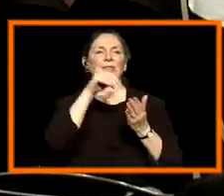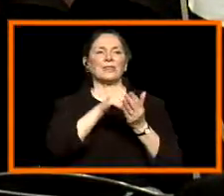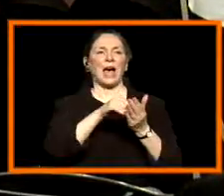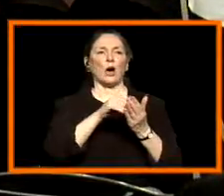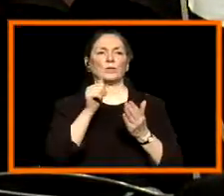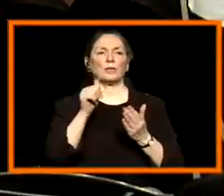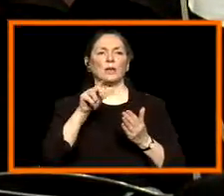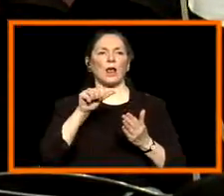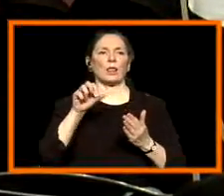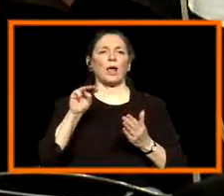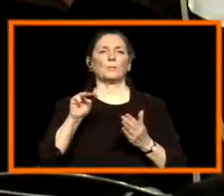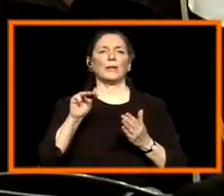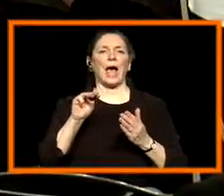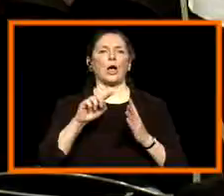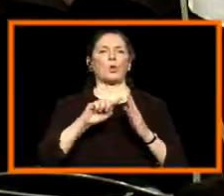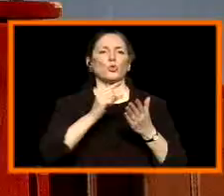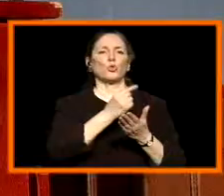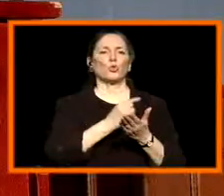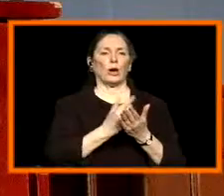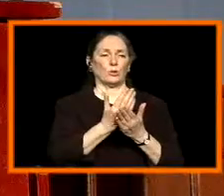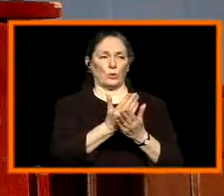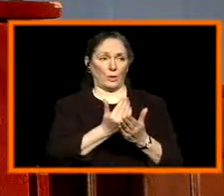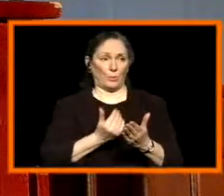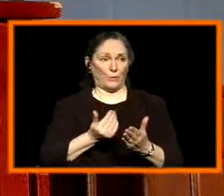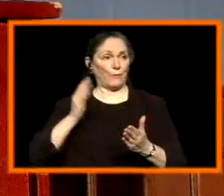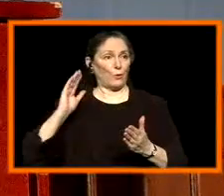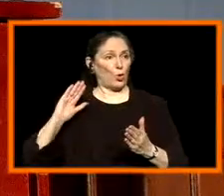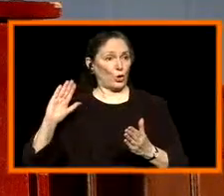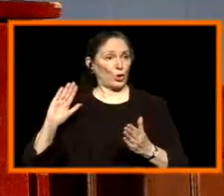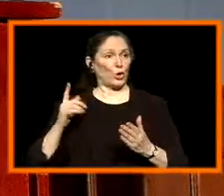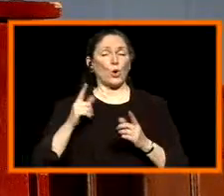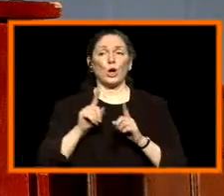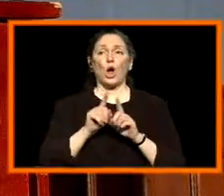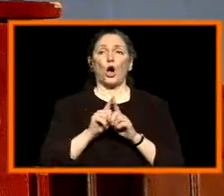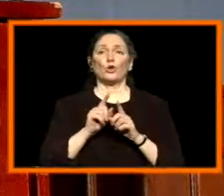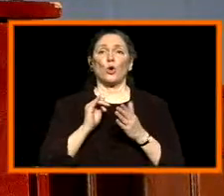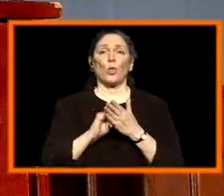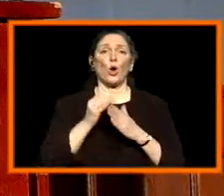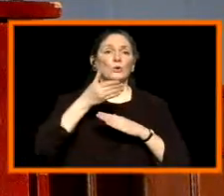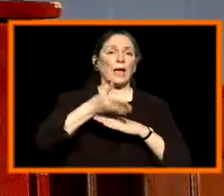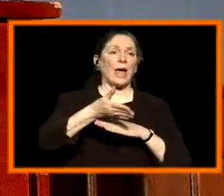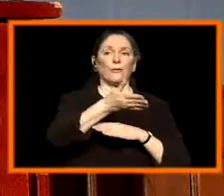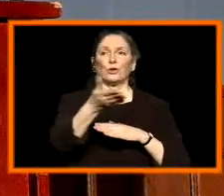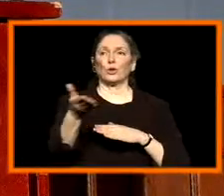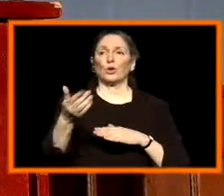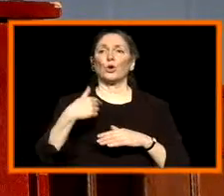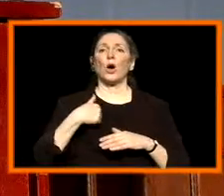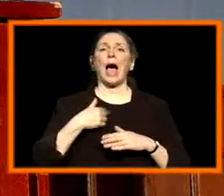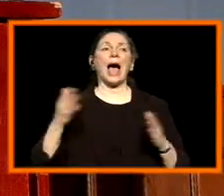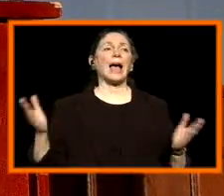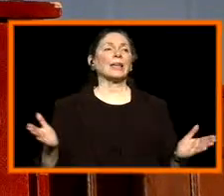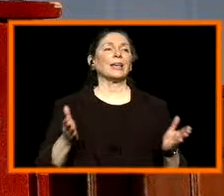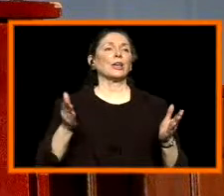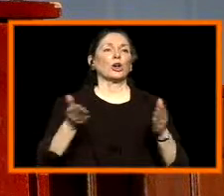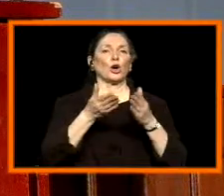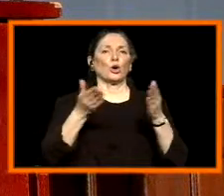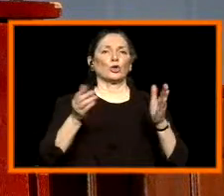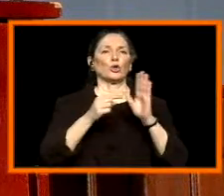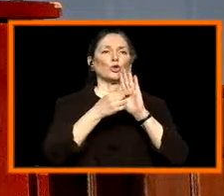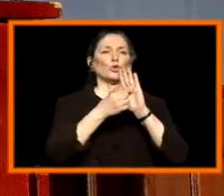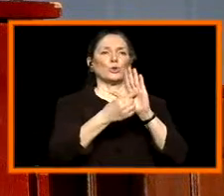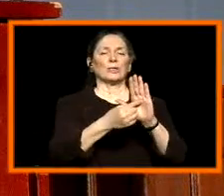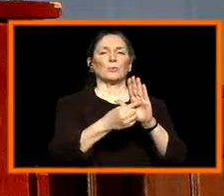alumni who have come before you, and also those who come behind you. I encourage you to